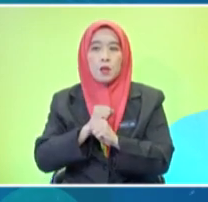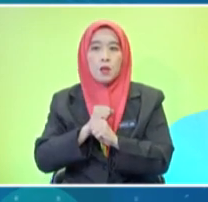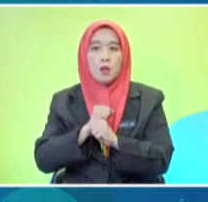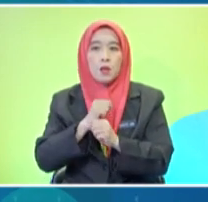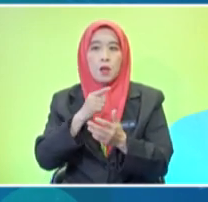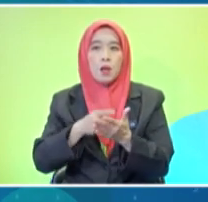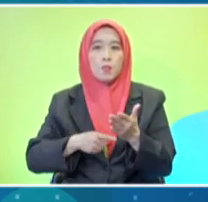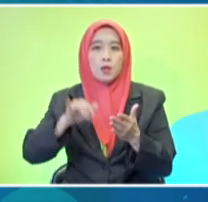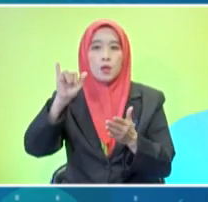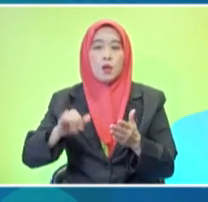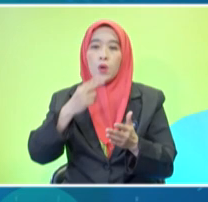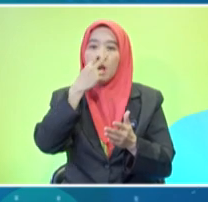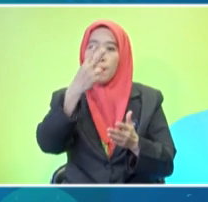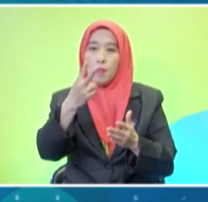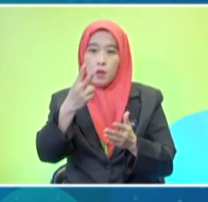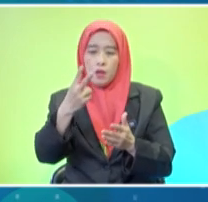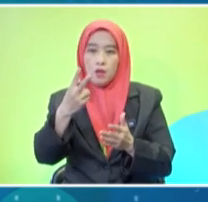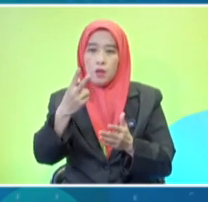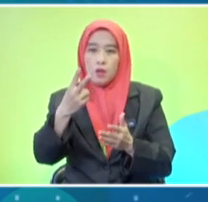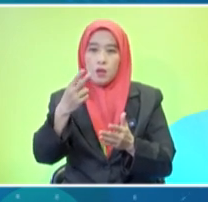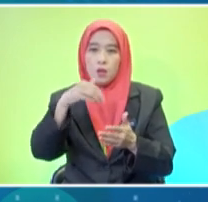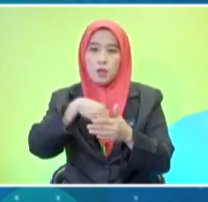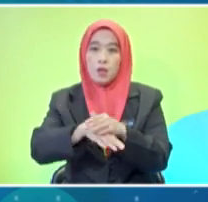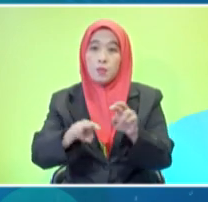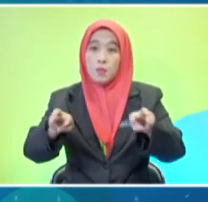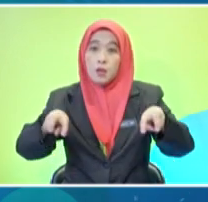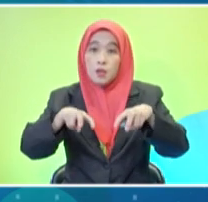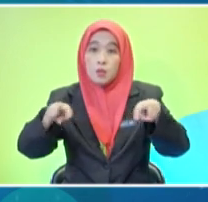during this experiment? Mr. Q, I find it hard